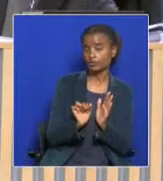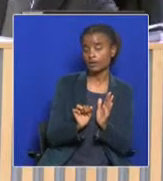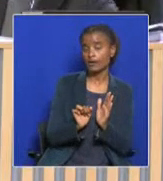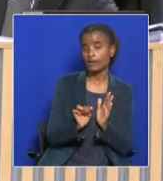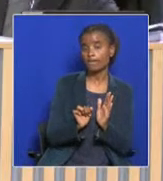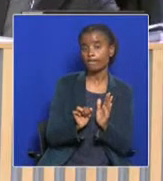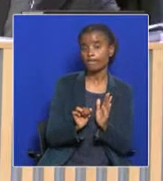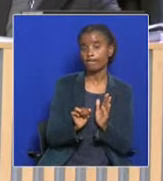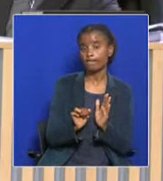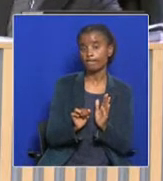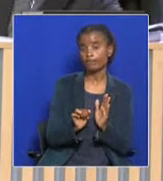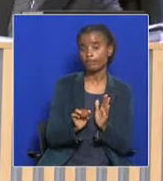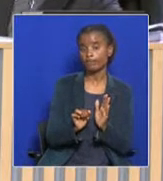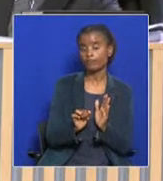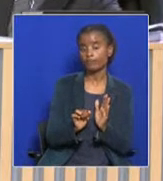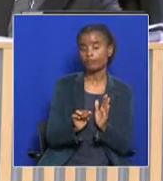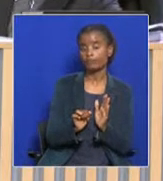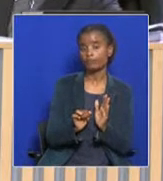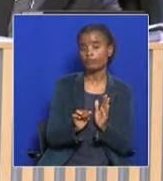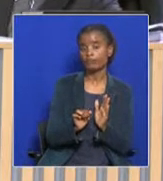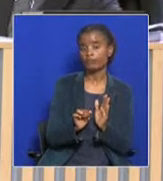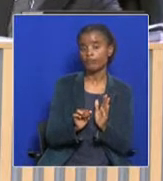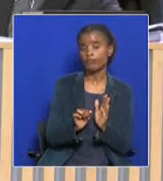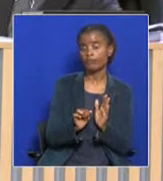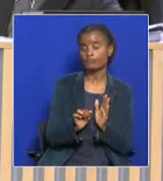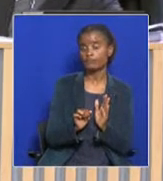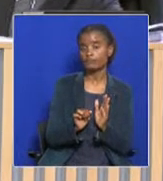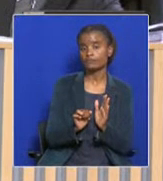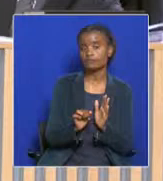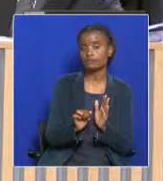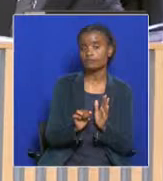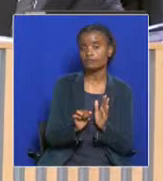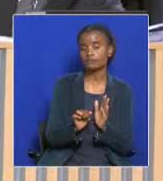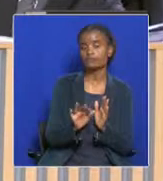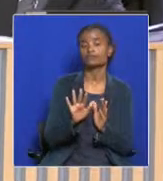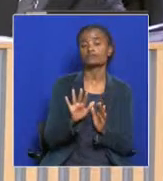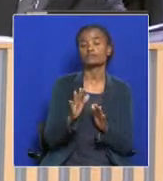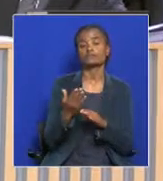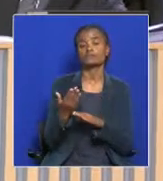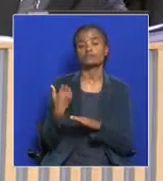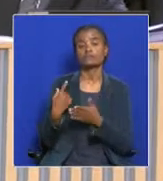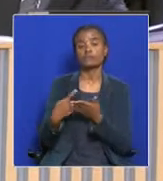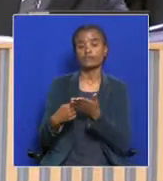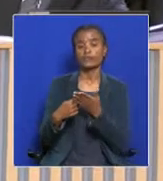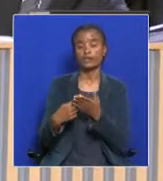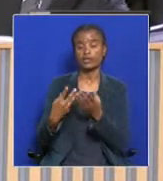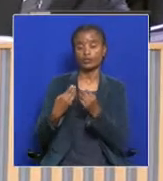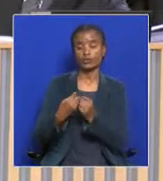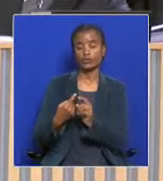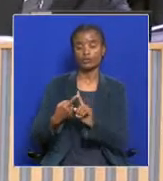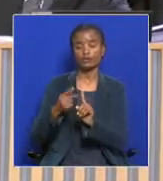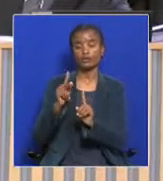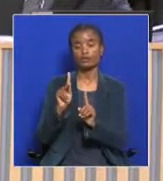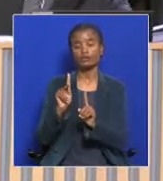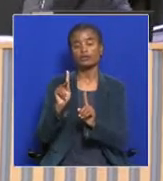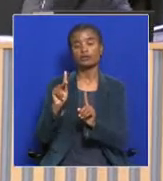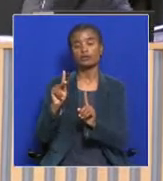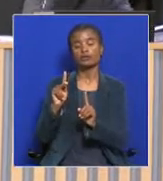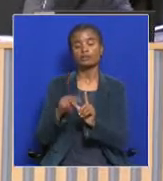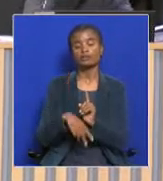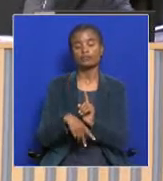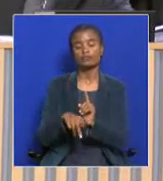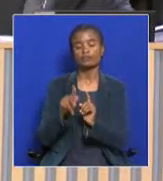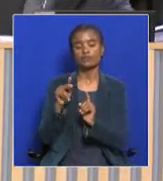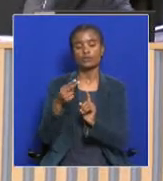Did you, in whatever discussions you had with Colonel Kuzwayo rather,